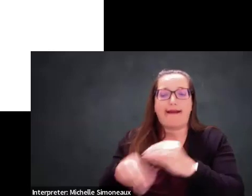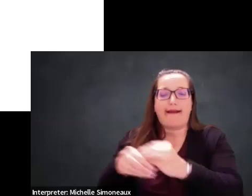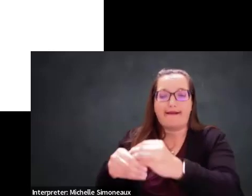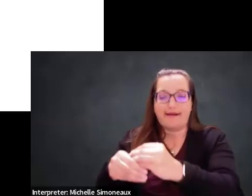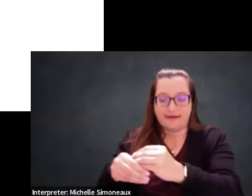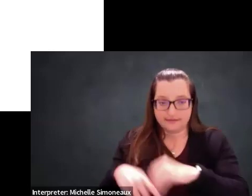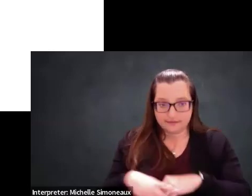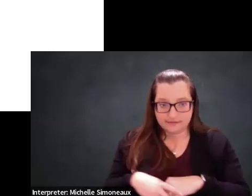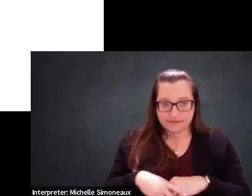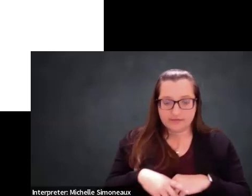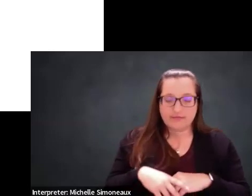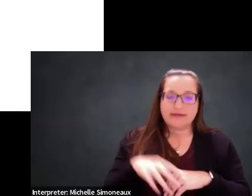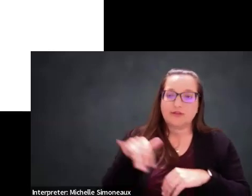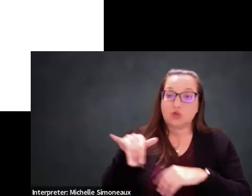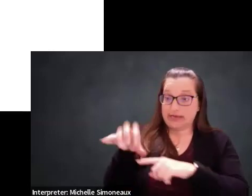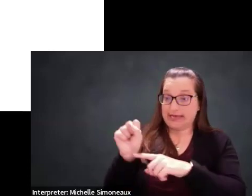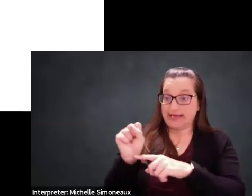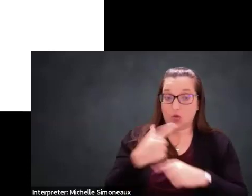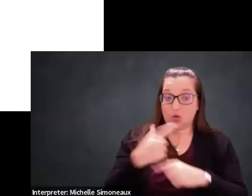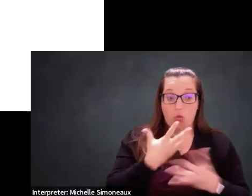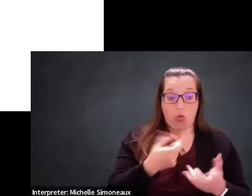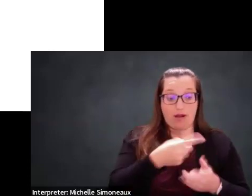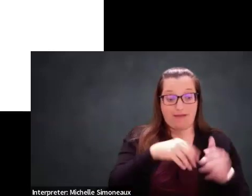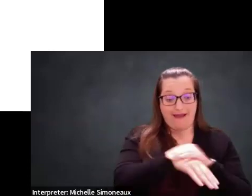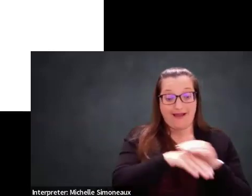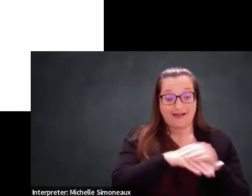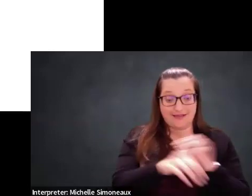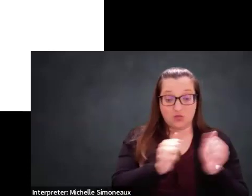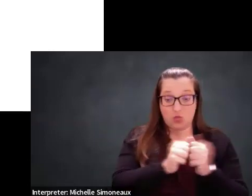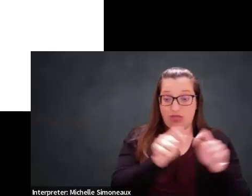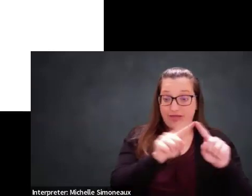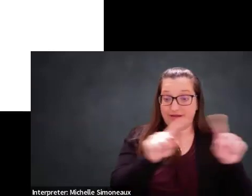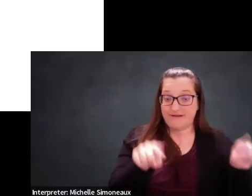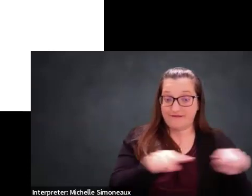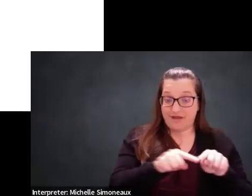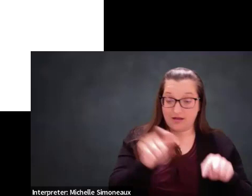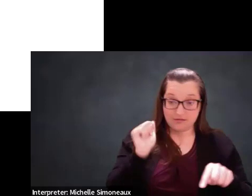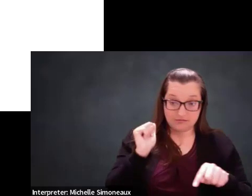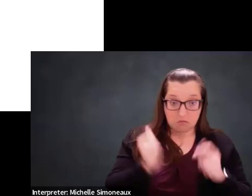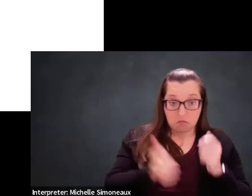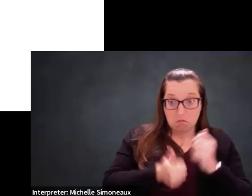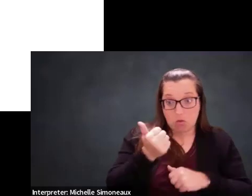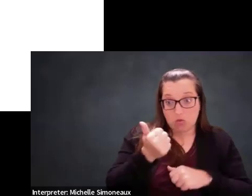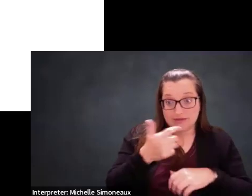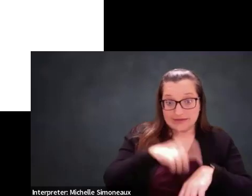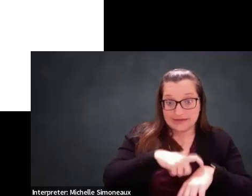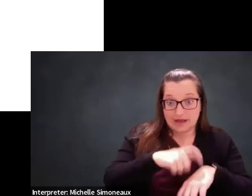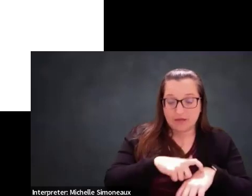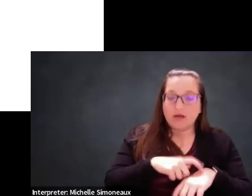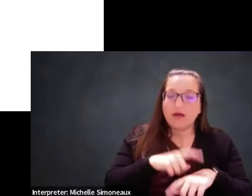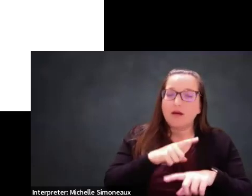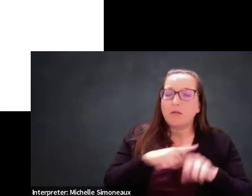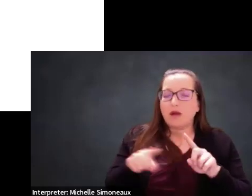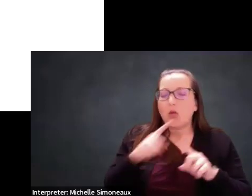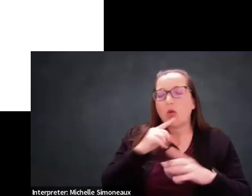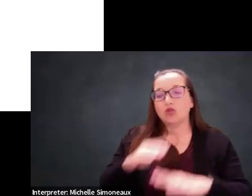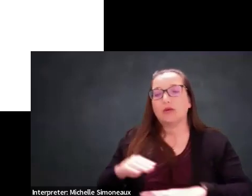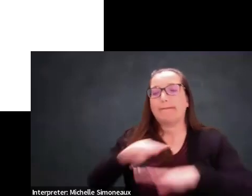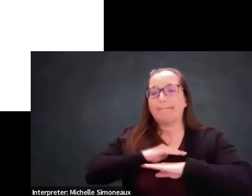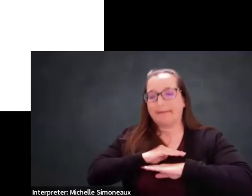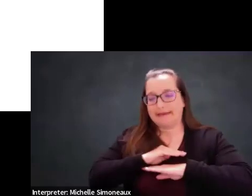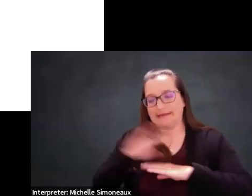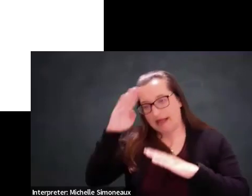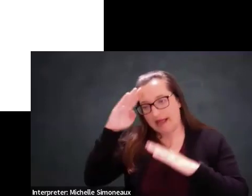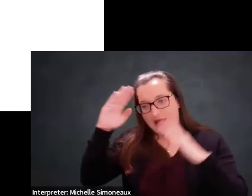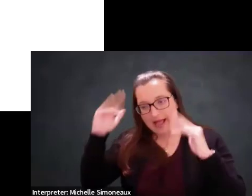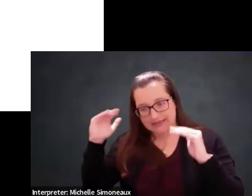have our students to have access to the device at all time. But we also want to make sure that expectations are being met, and that we are feeling comfortable